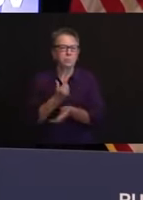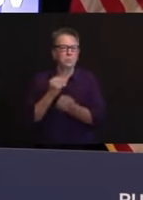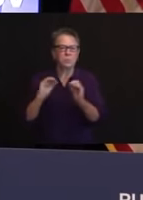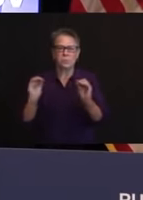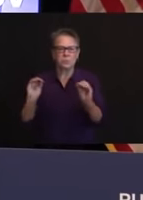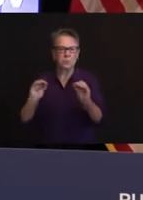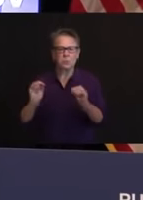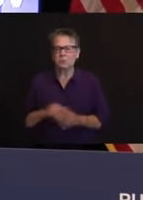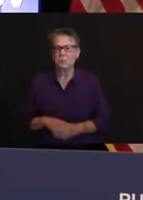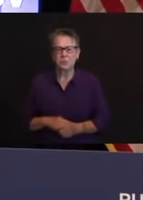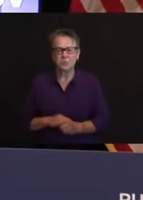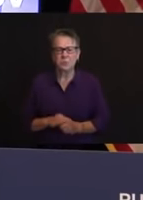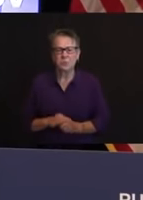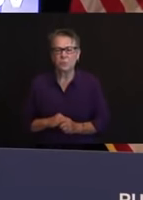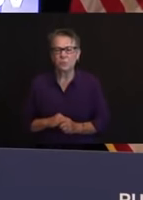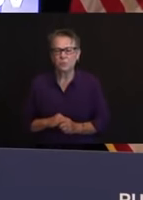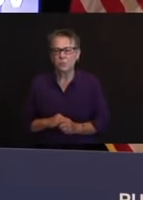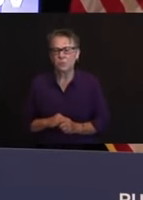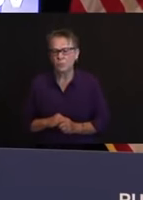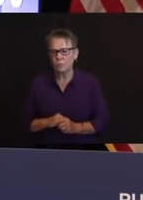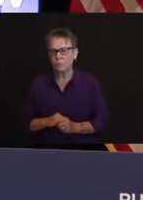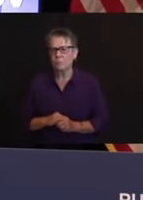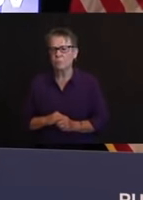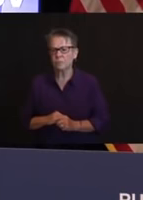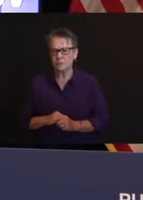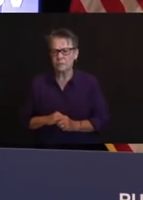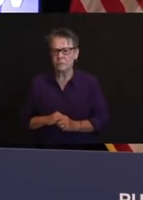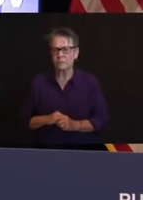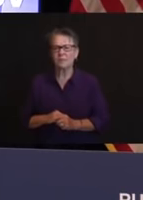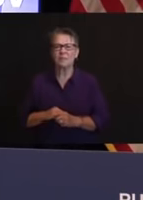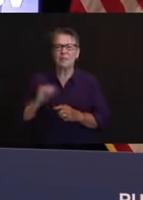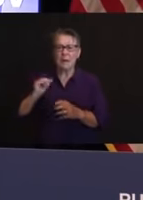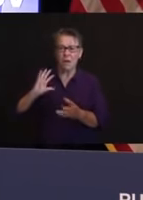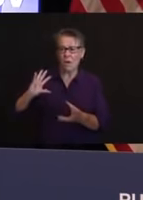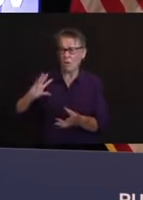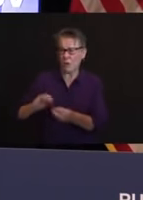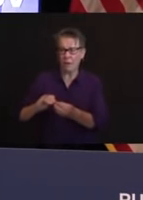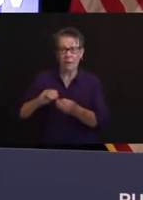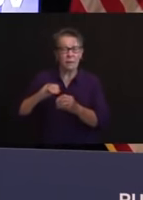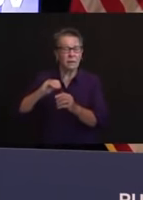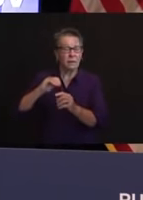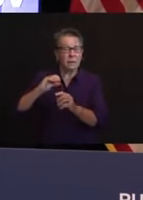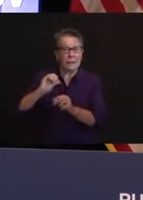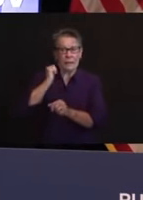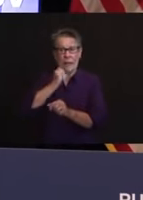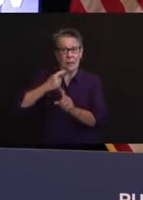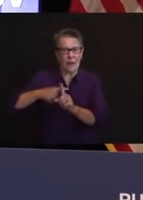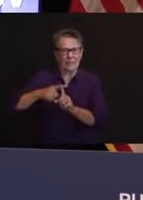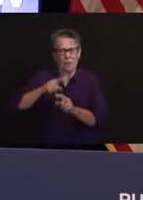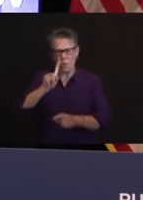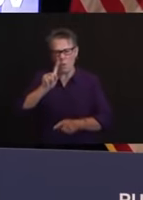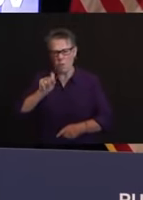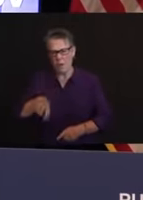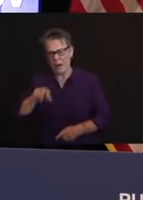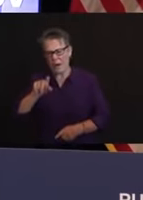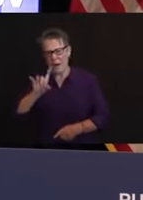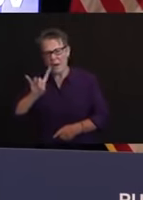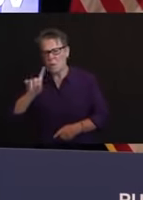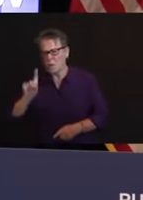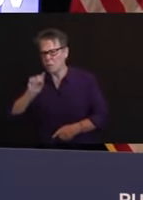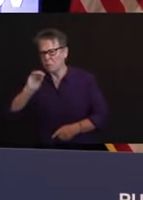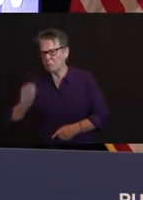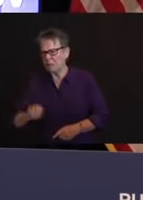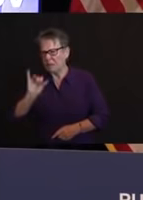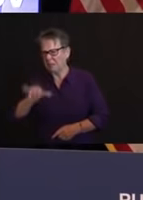state 2.15%, and the southern part of the state 2.51%. That concludes my